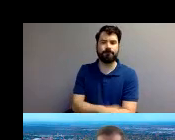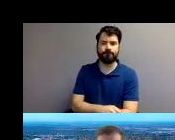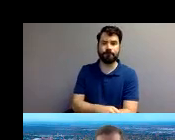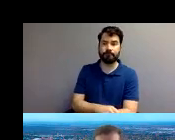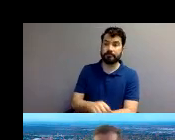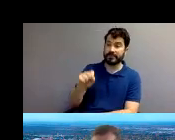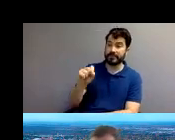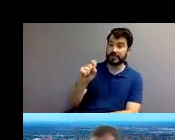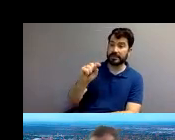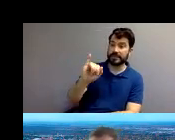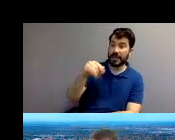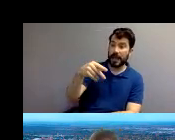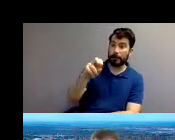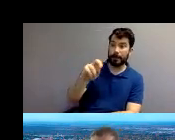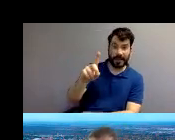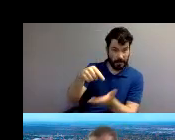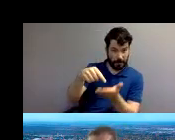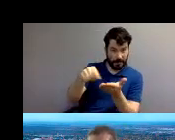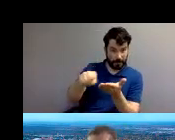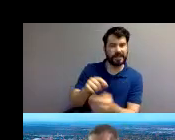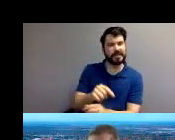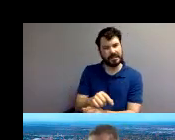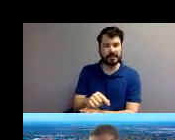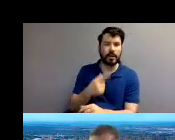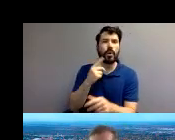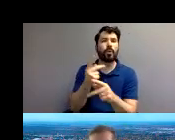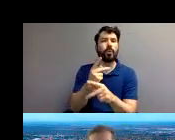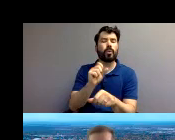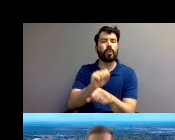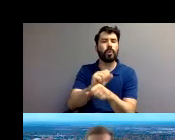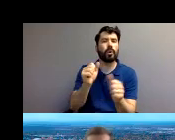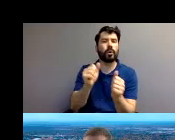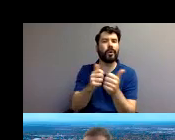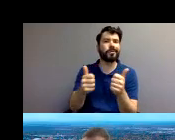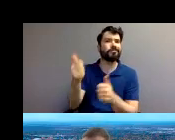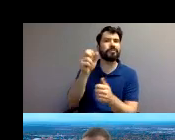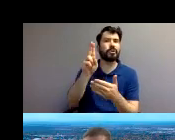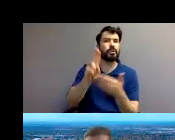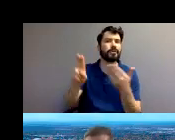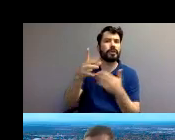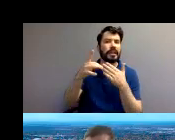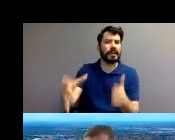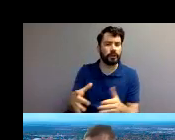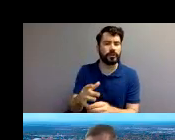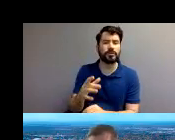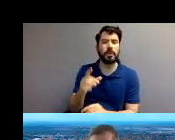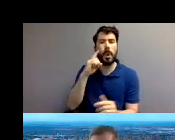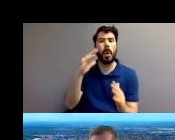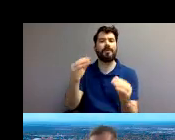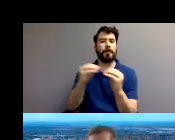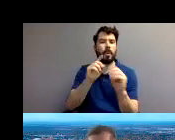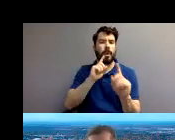still working with campus leadership on a university-wide view. And we'll hopefully have more to come on that question